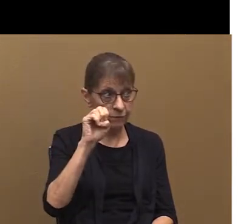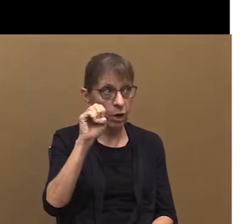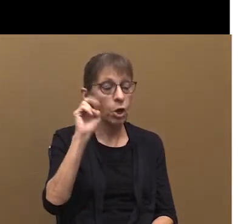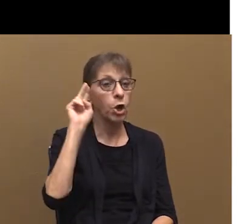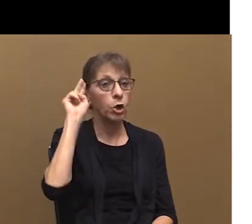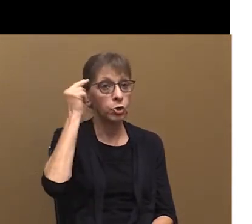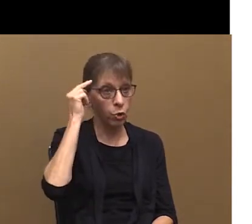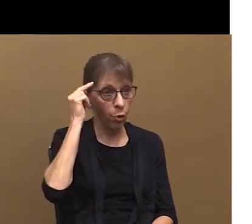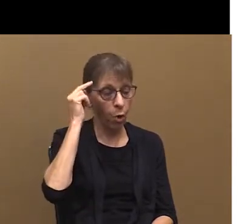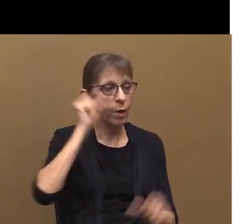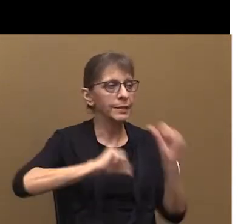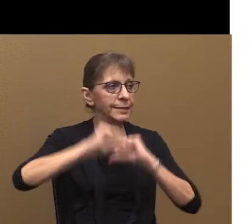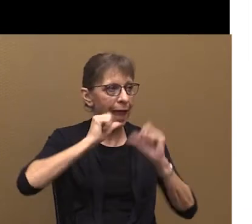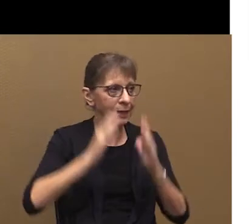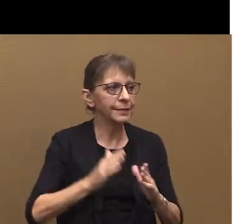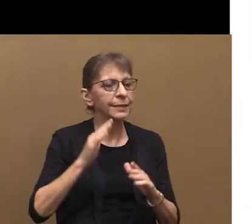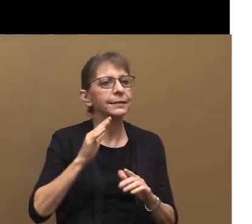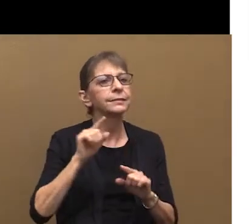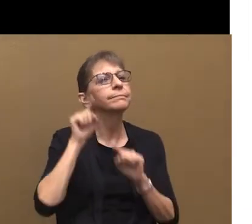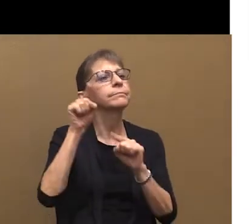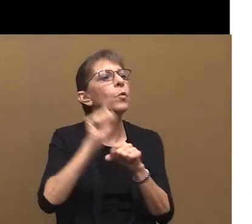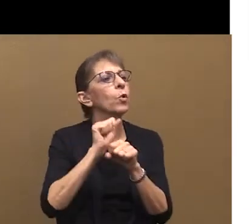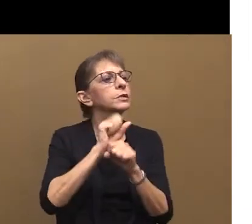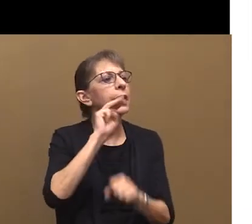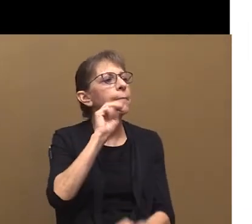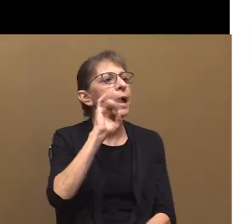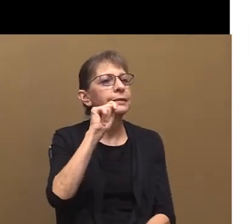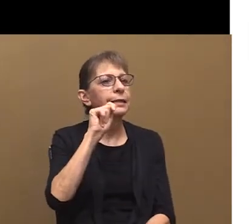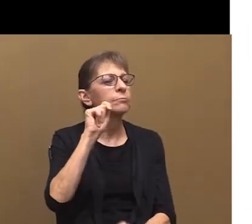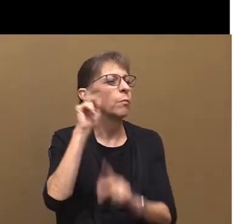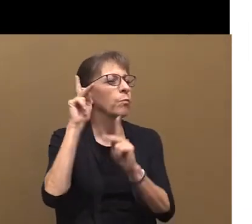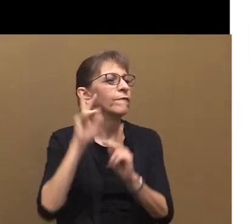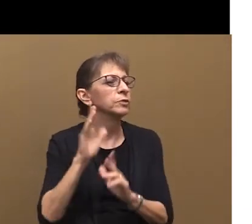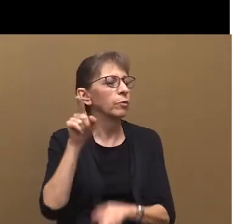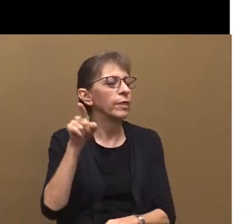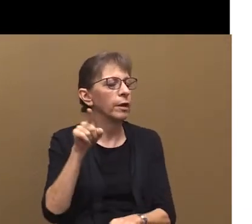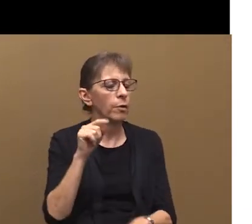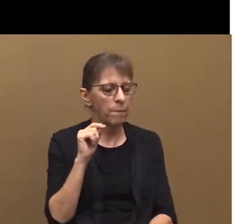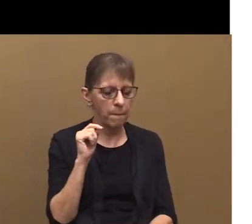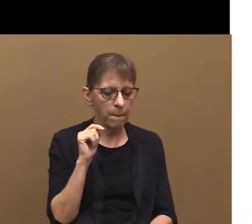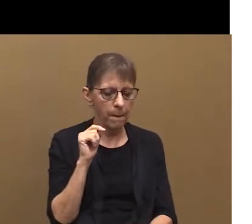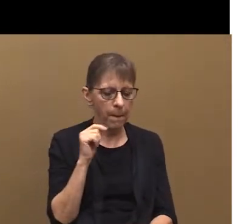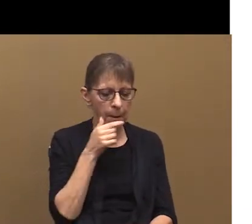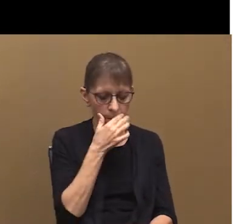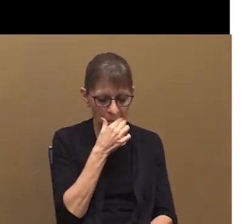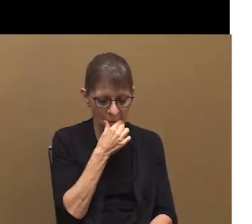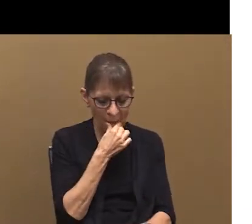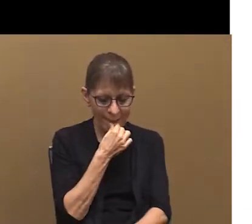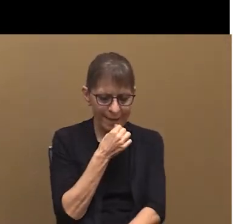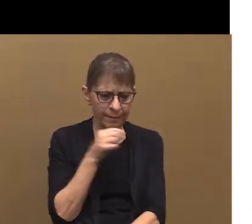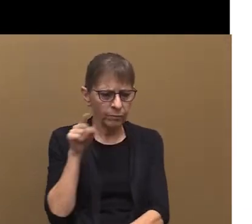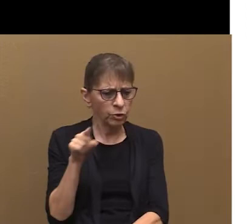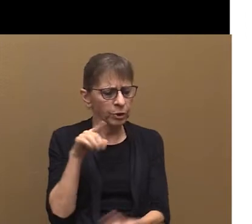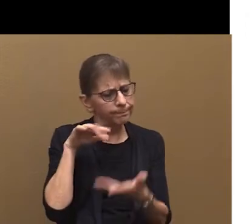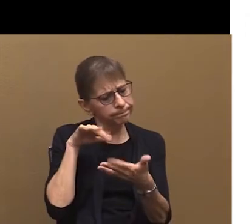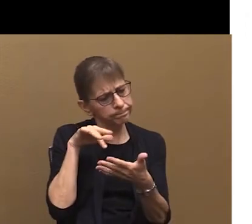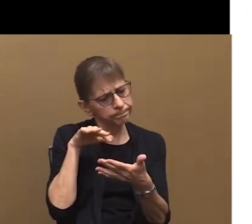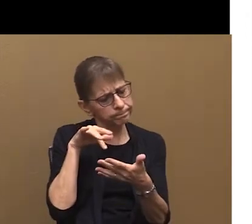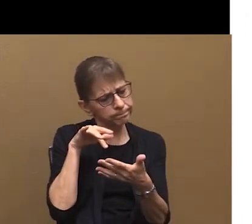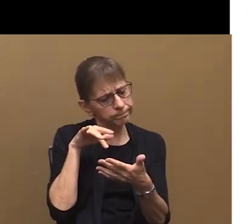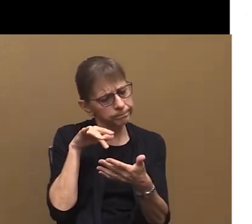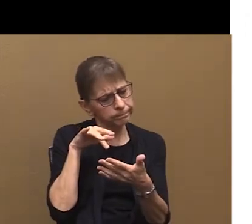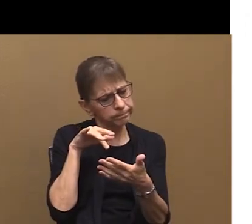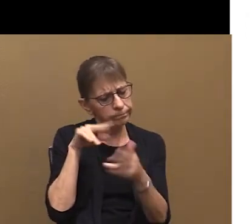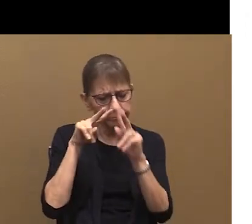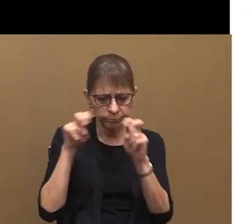at MIT. She's a professor there, and she did some studies